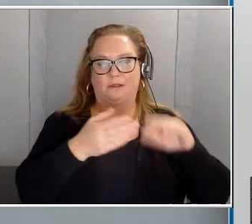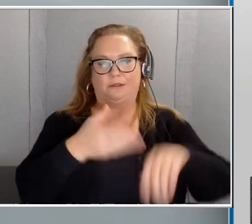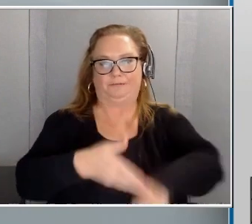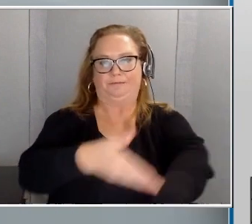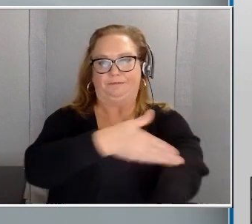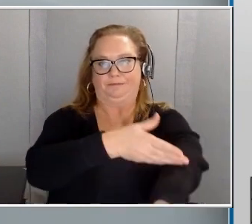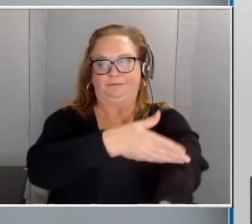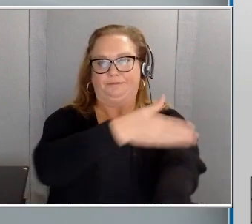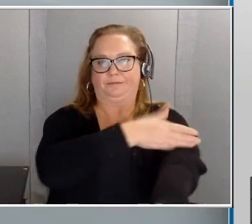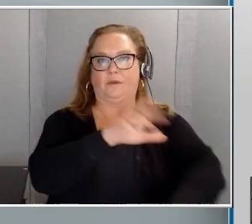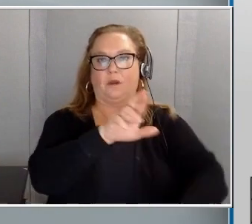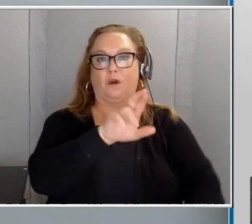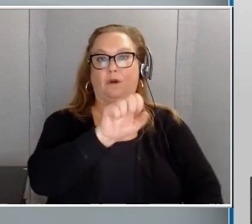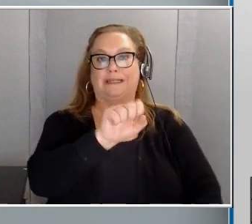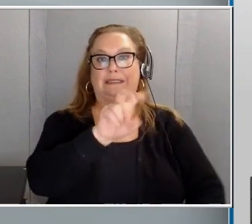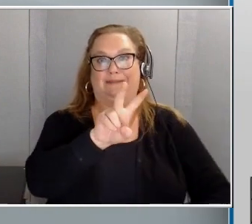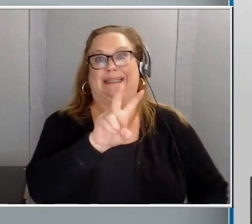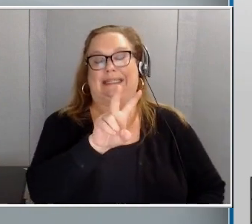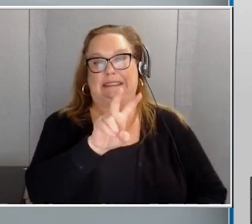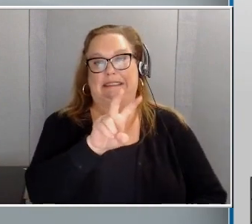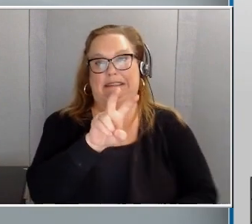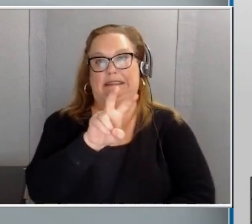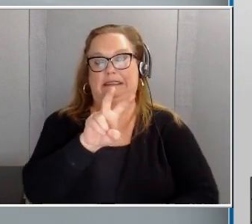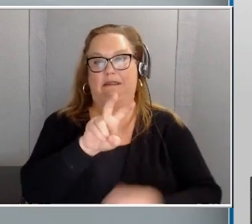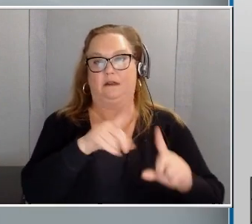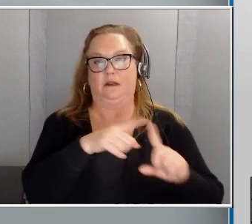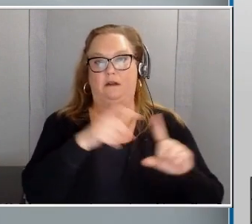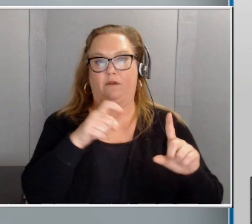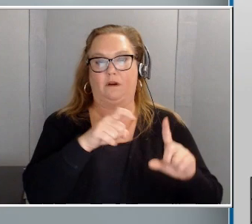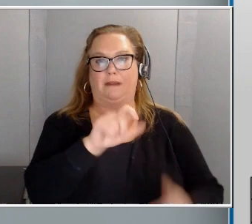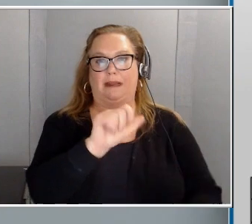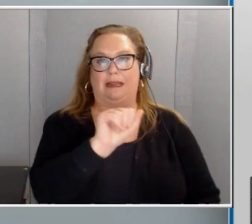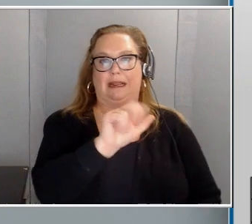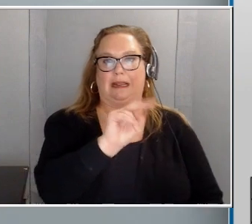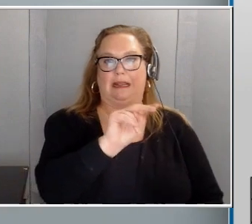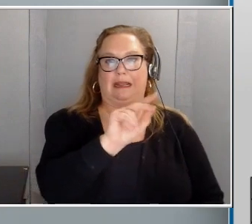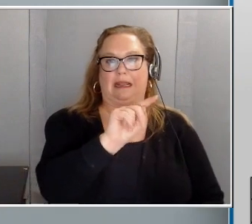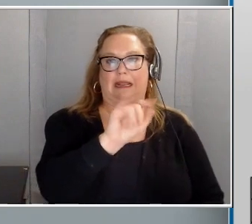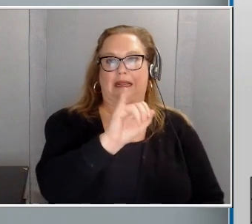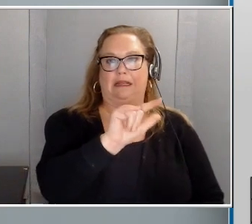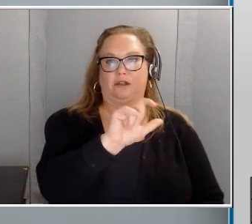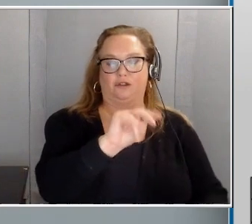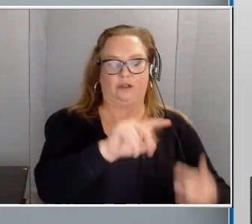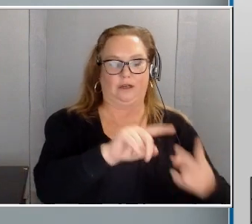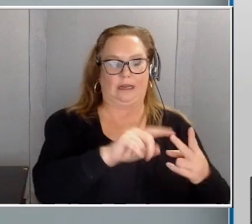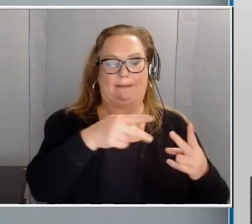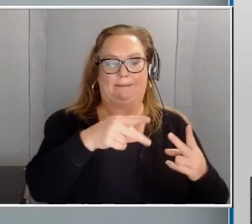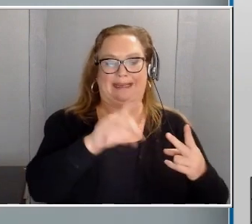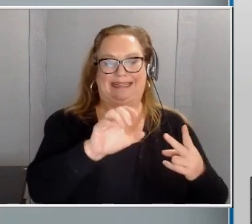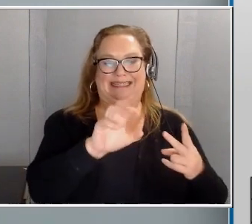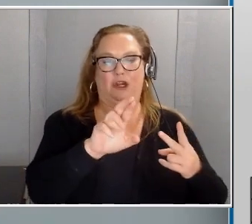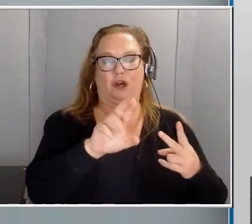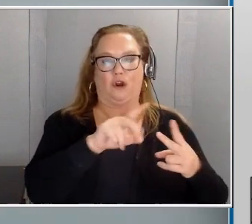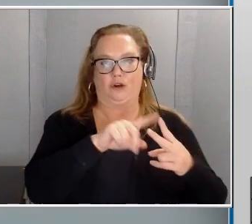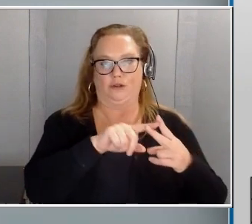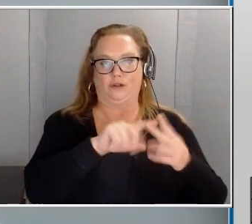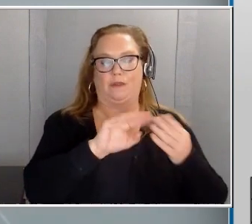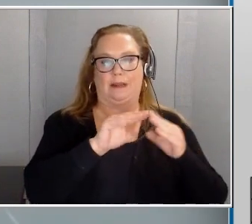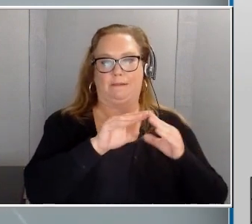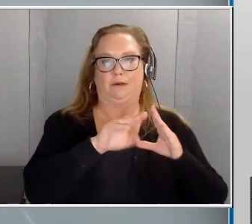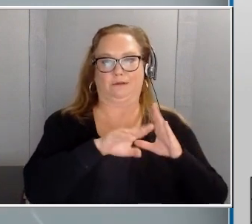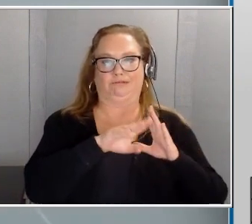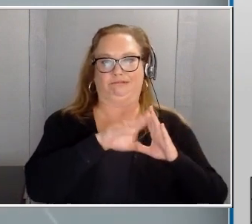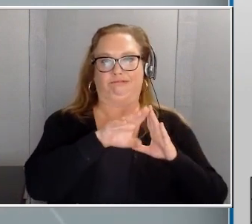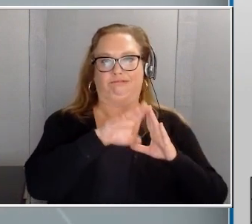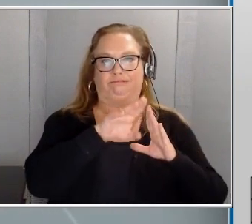is RSV cases from antigen, but also PCR tests. So overall, the trend continues to